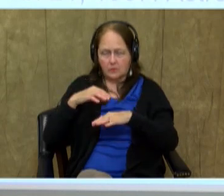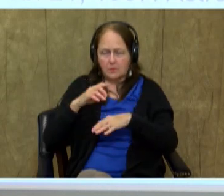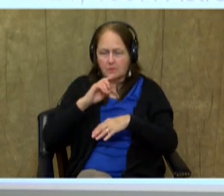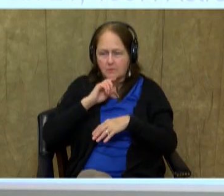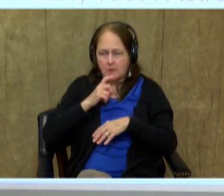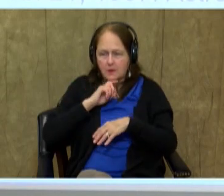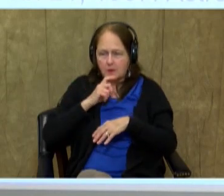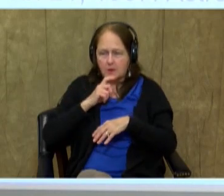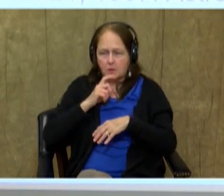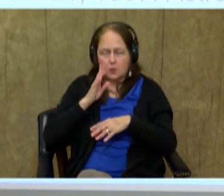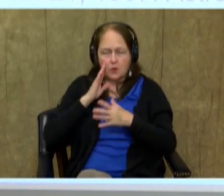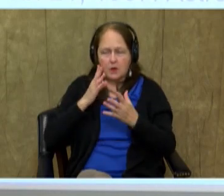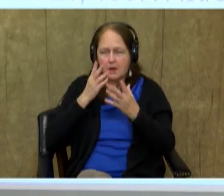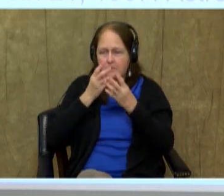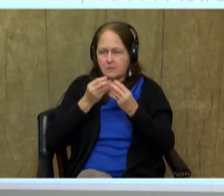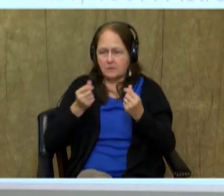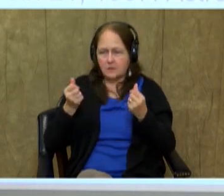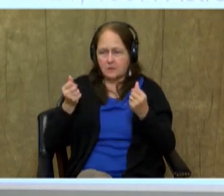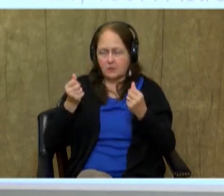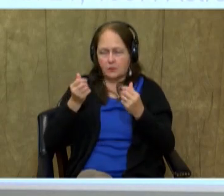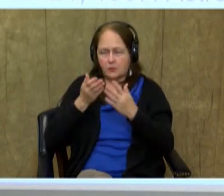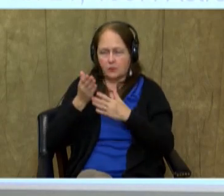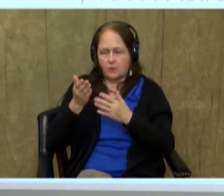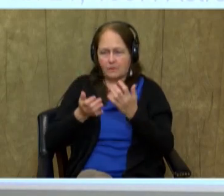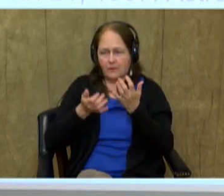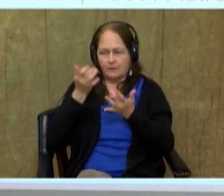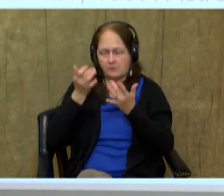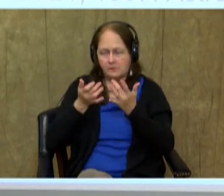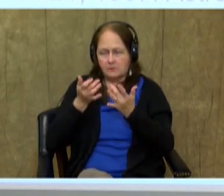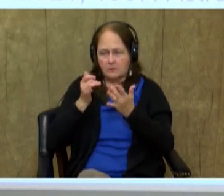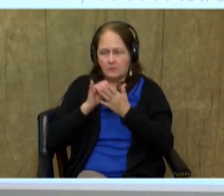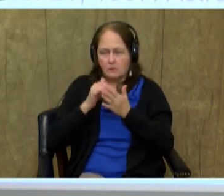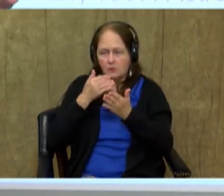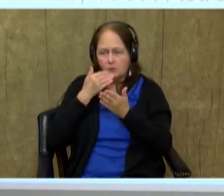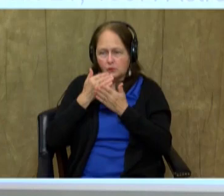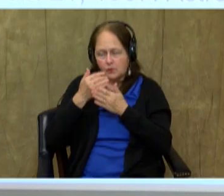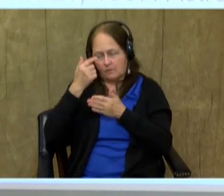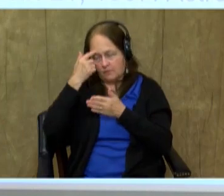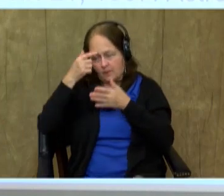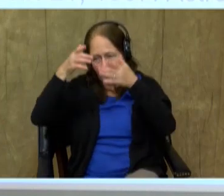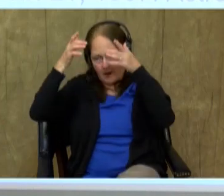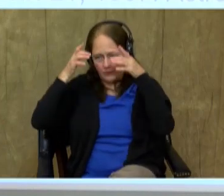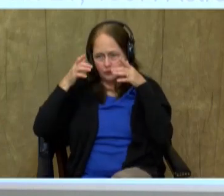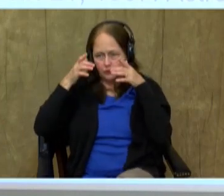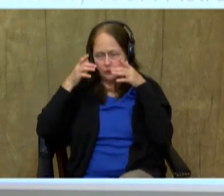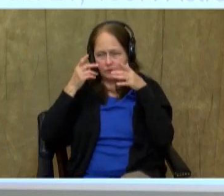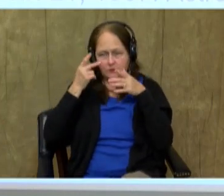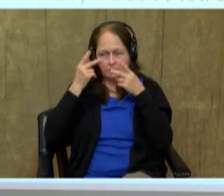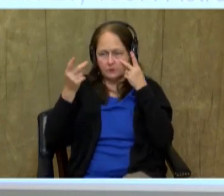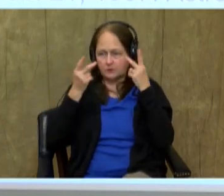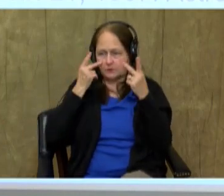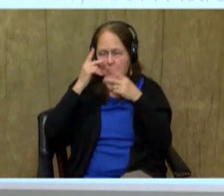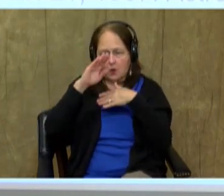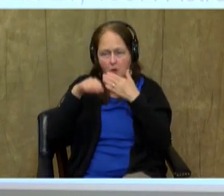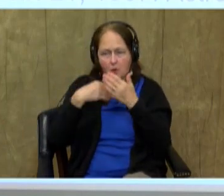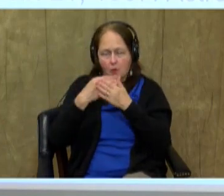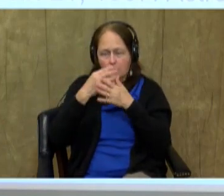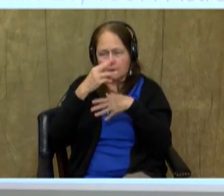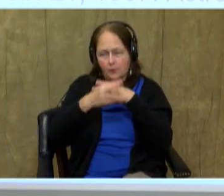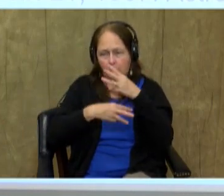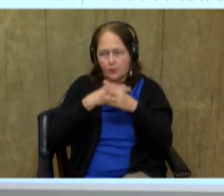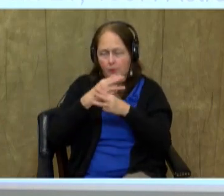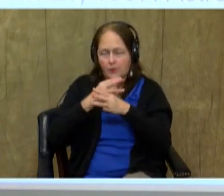that will not catch fire. Well, not only is that good for those astronauts, but we see it all around the world as